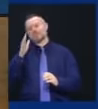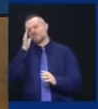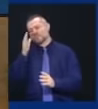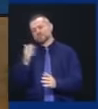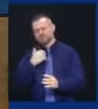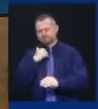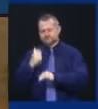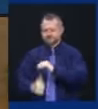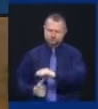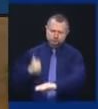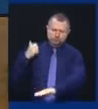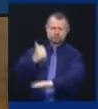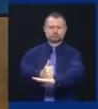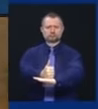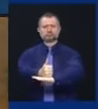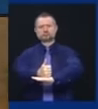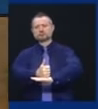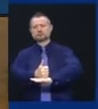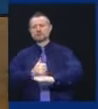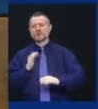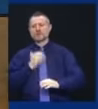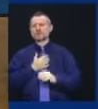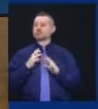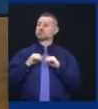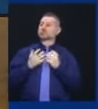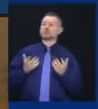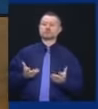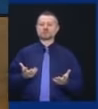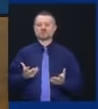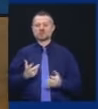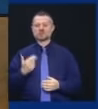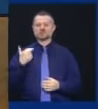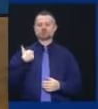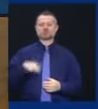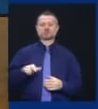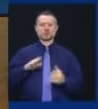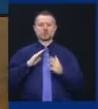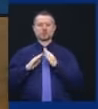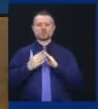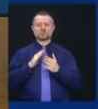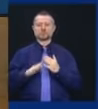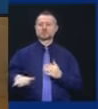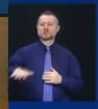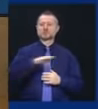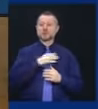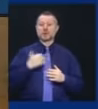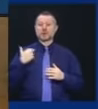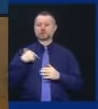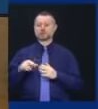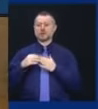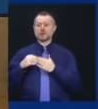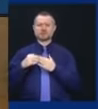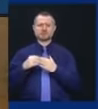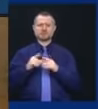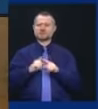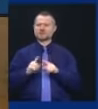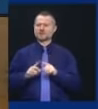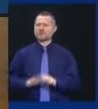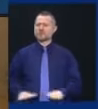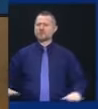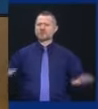our society, which is our faith-based community. We have religious leaders here from all across the